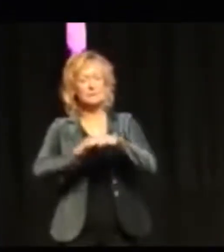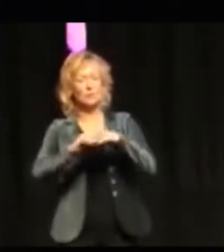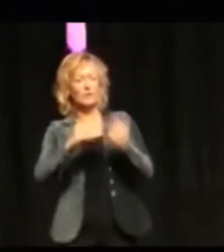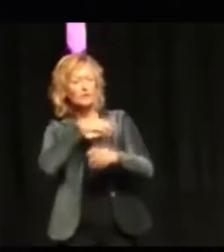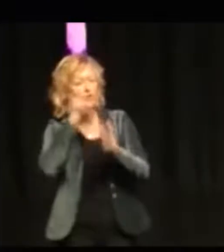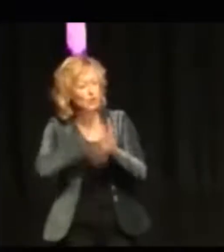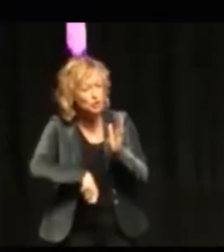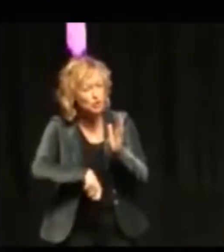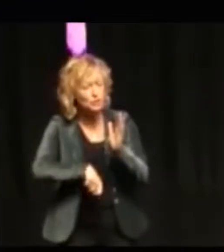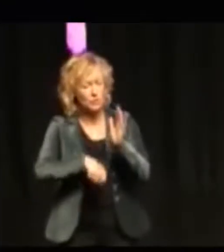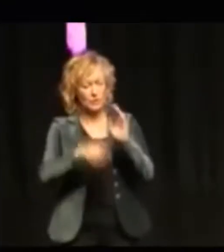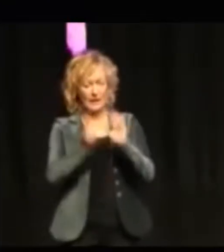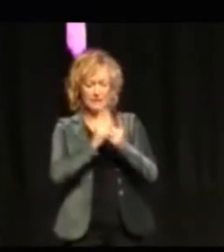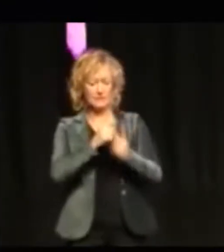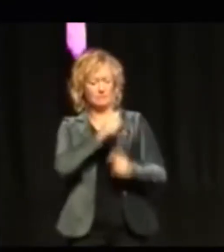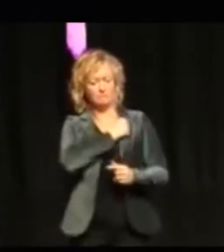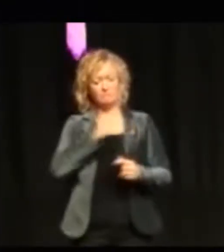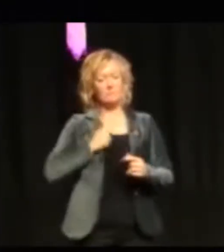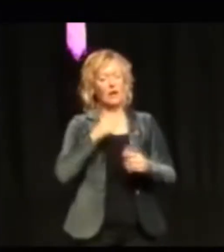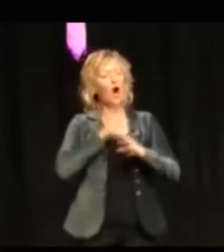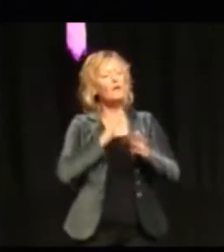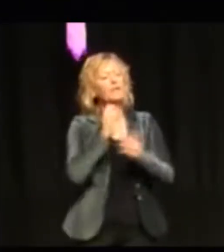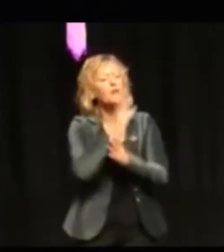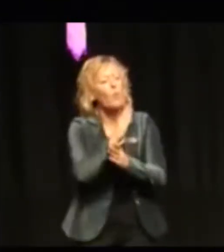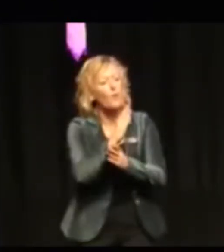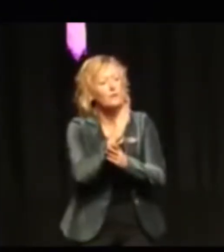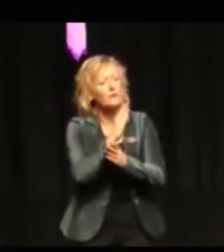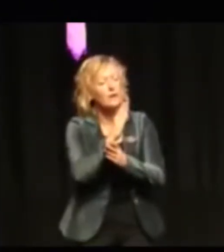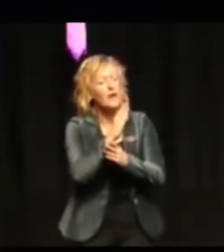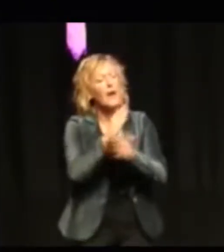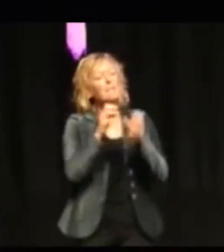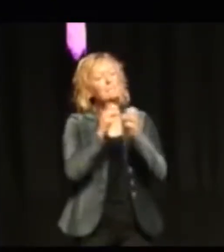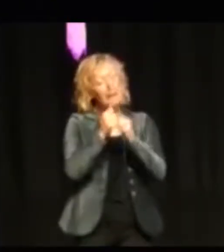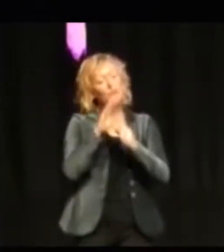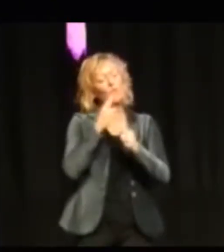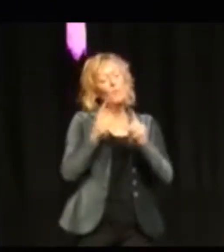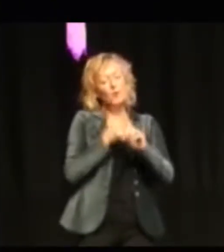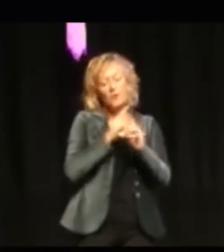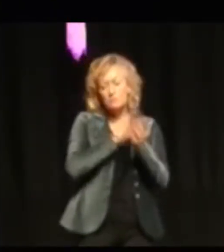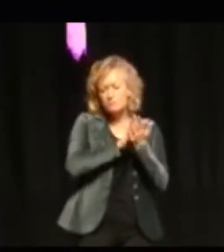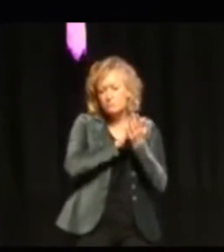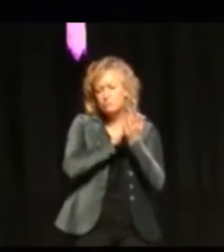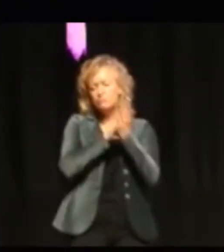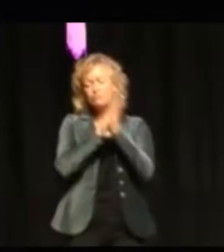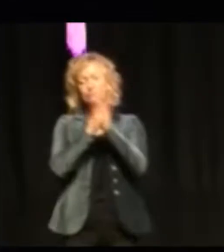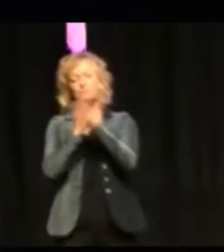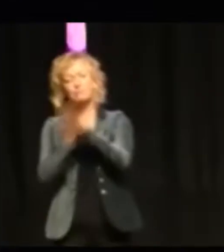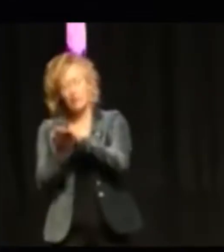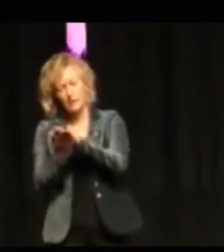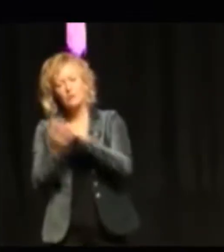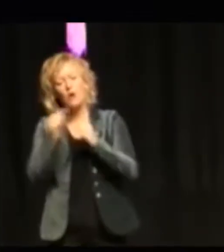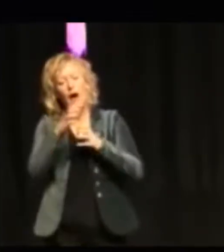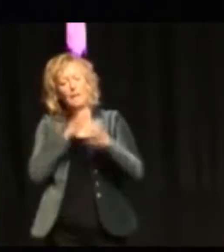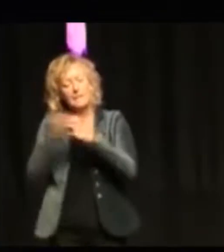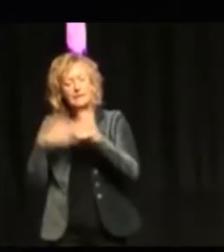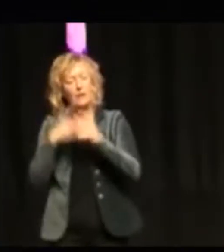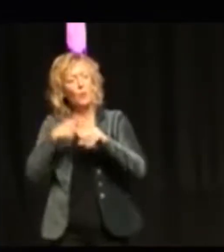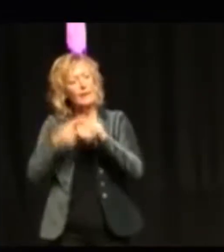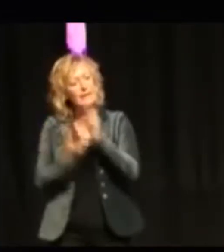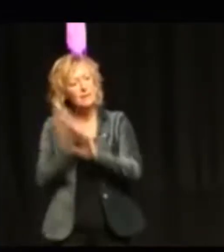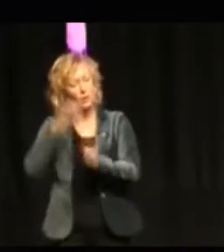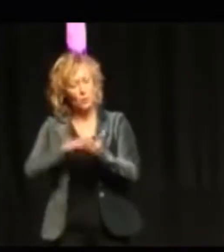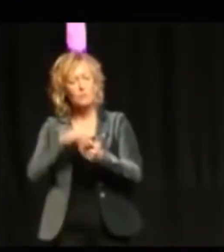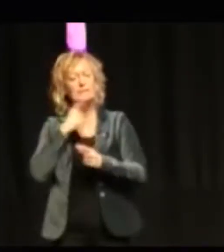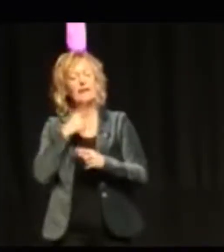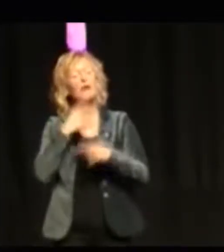and governments can't afford to do them anyway, gets transformed into looking at any given situation and saying, is